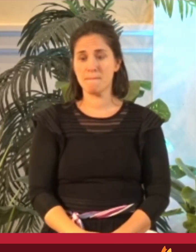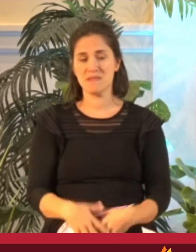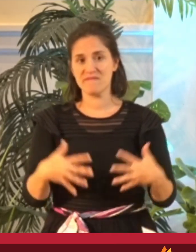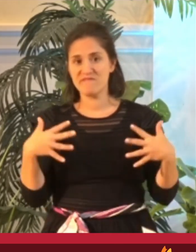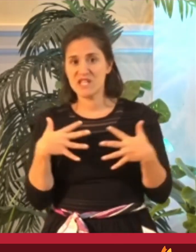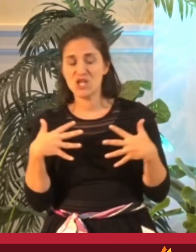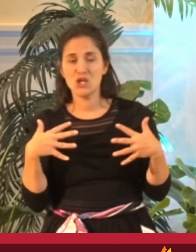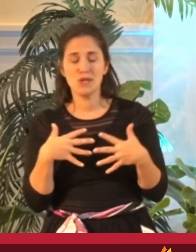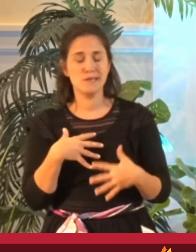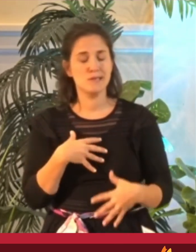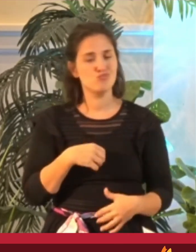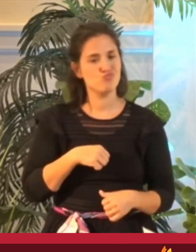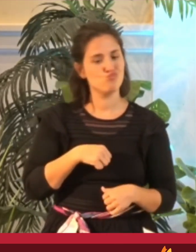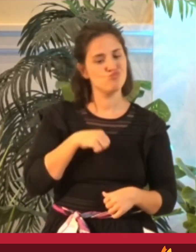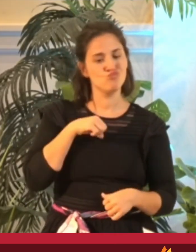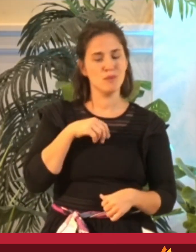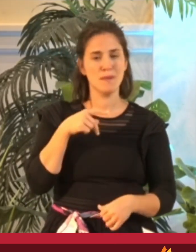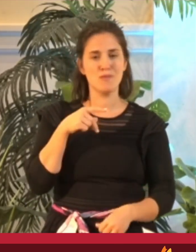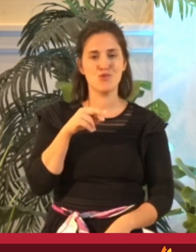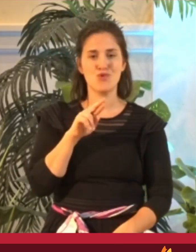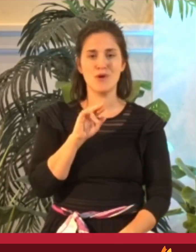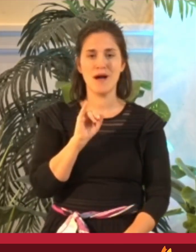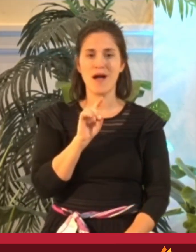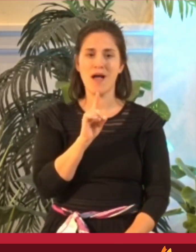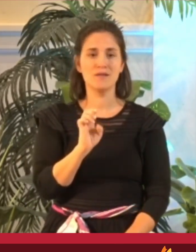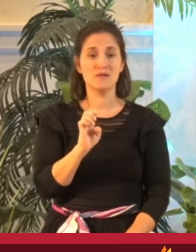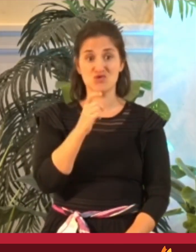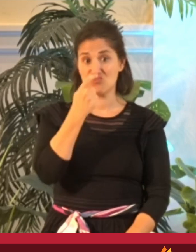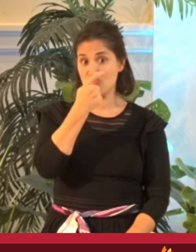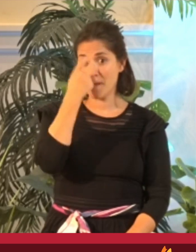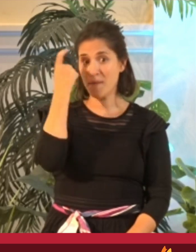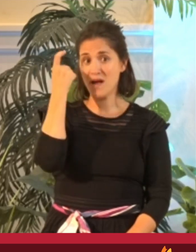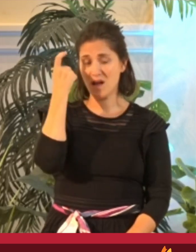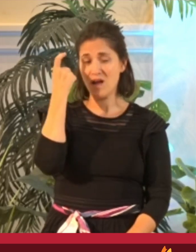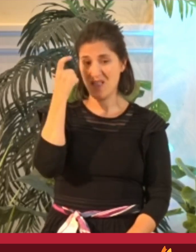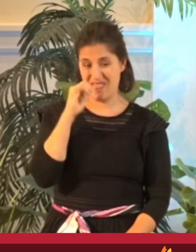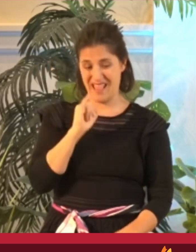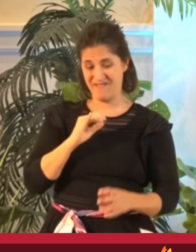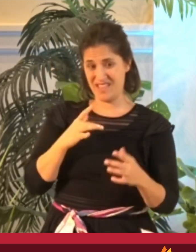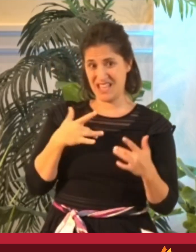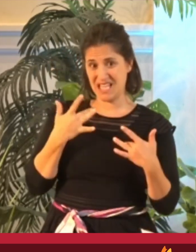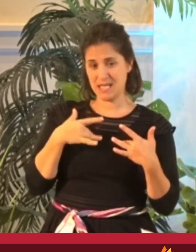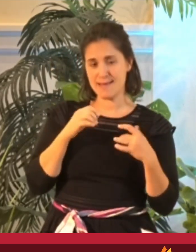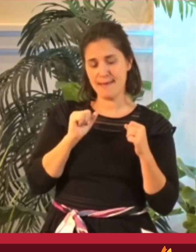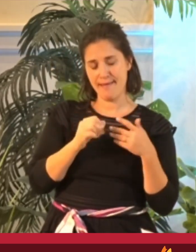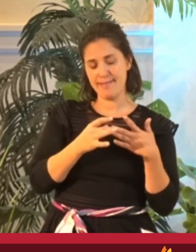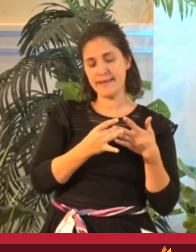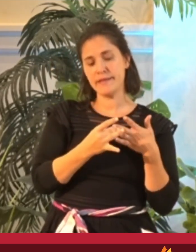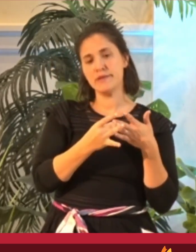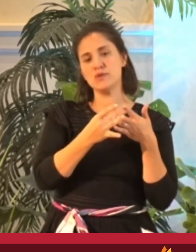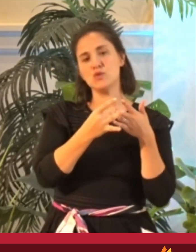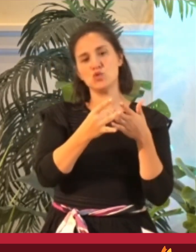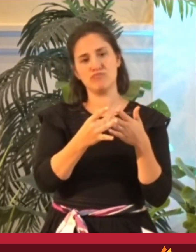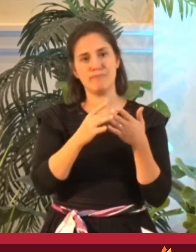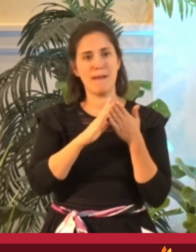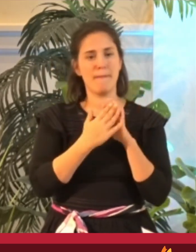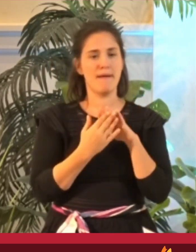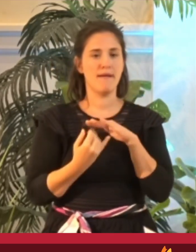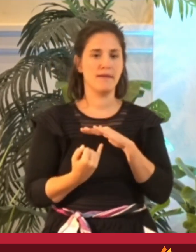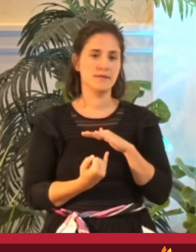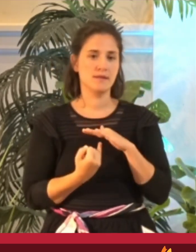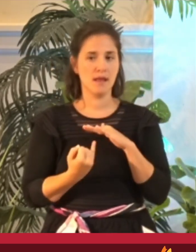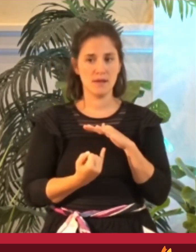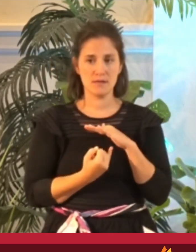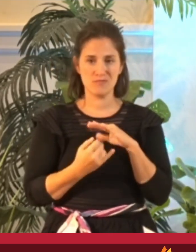and trauma can sometimes lead us to isolate ourselves and not ask for help.